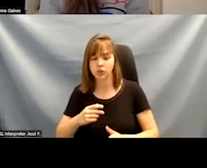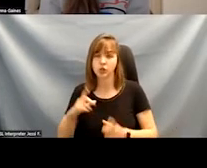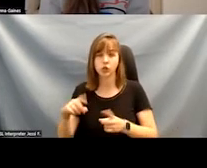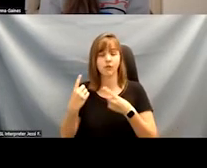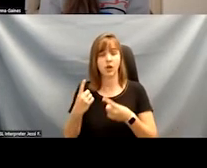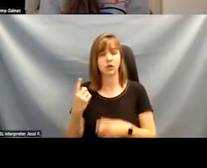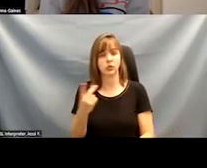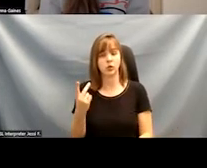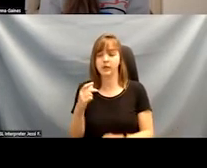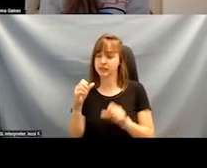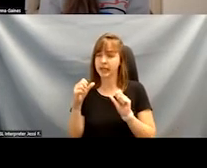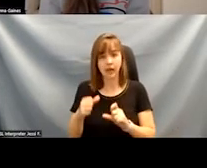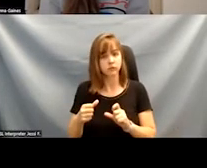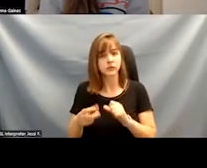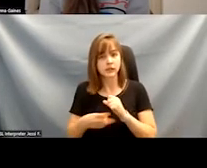year.